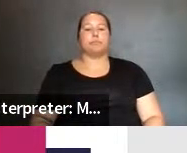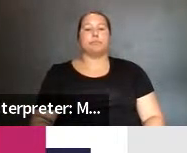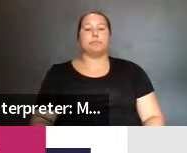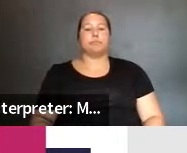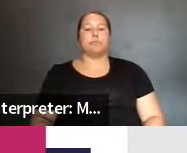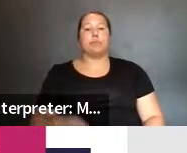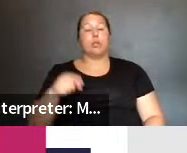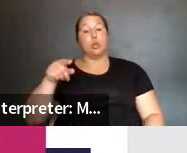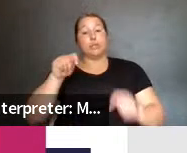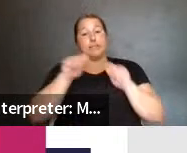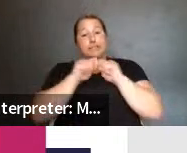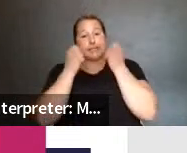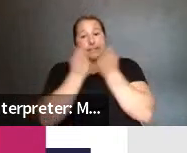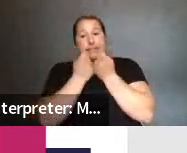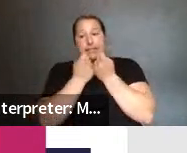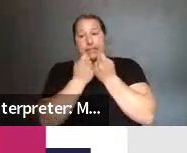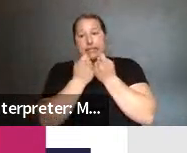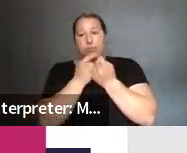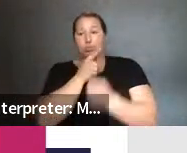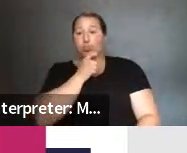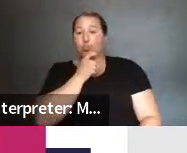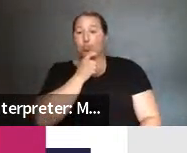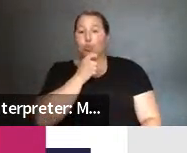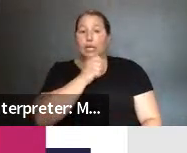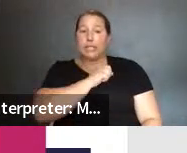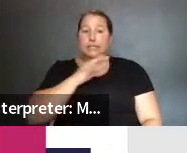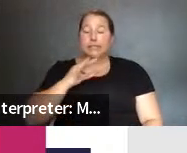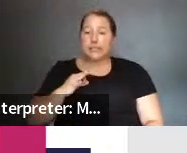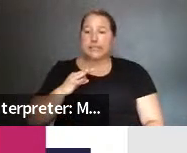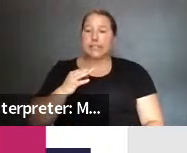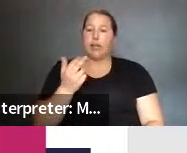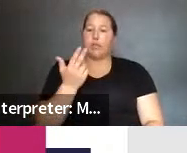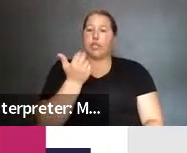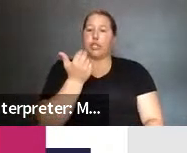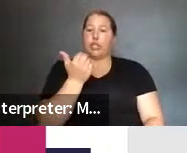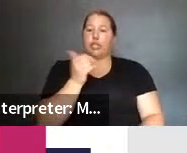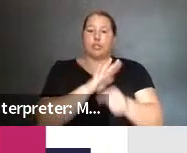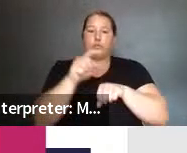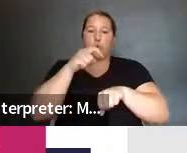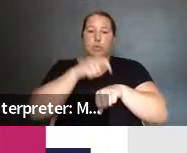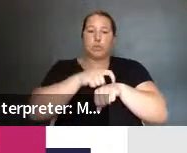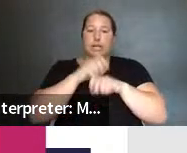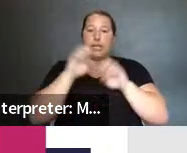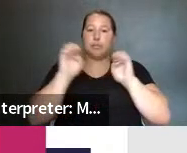This team is comprised of 13 full-time emergency social workers.